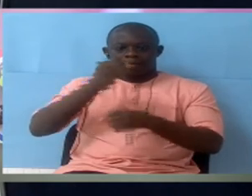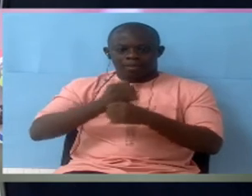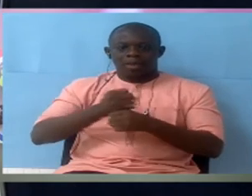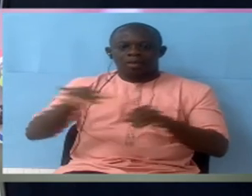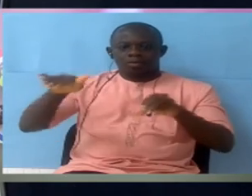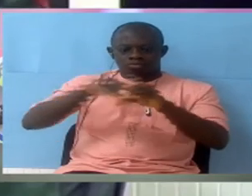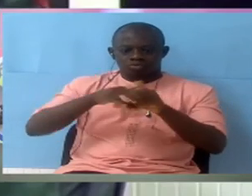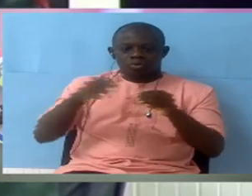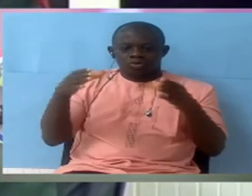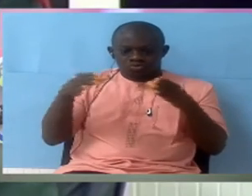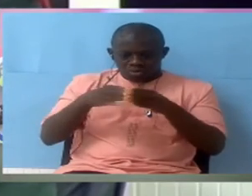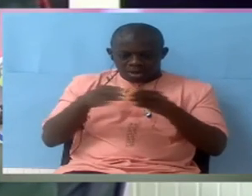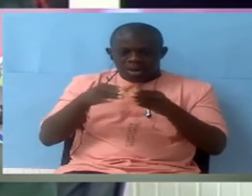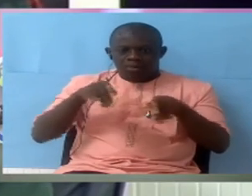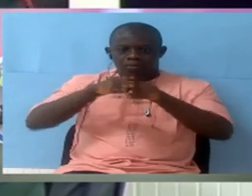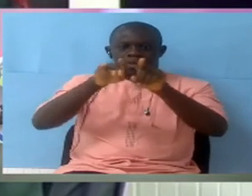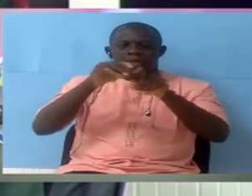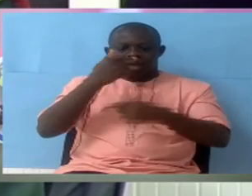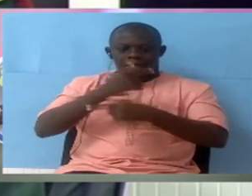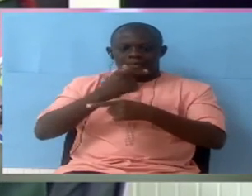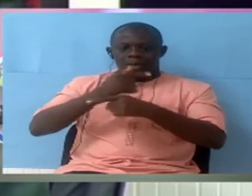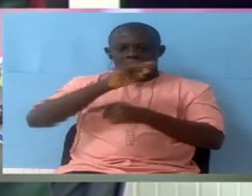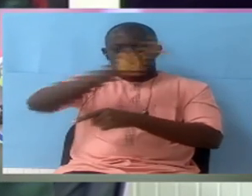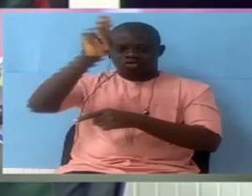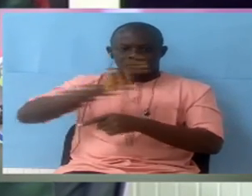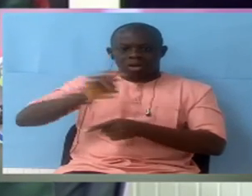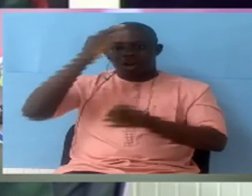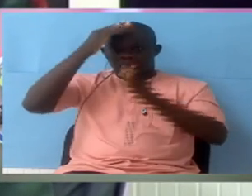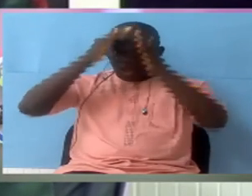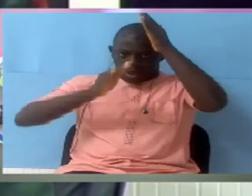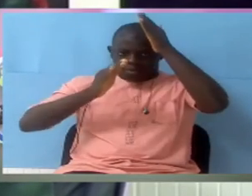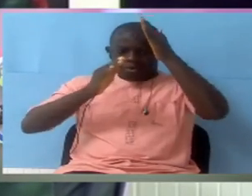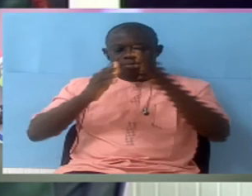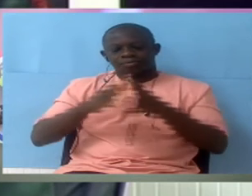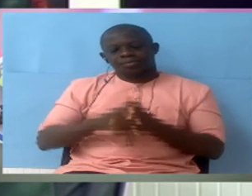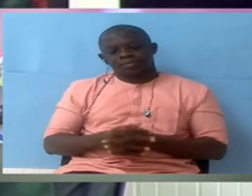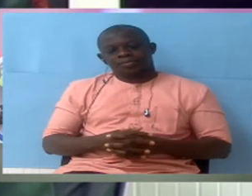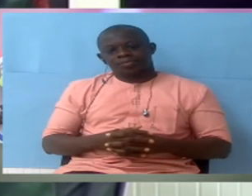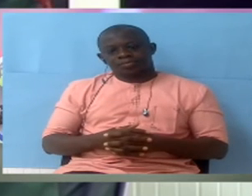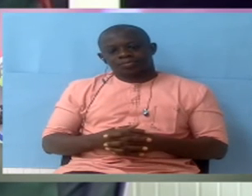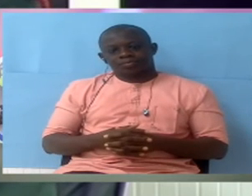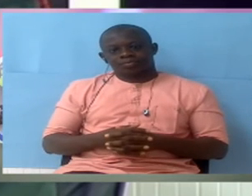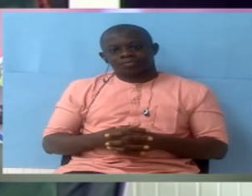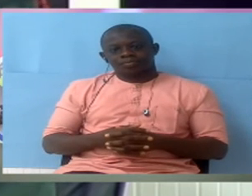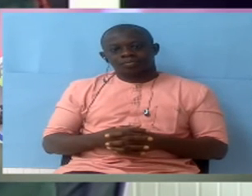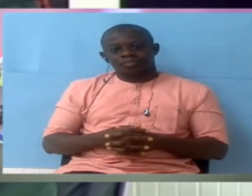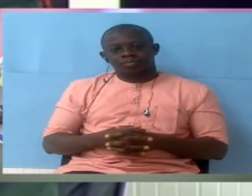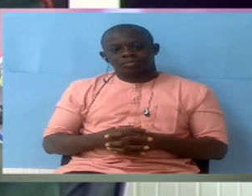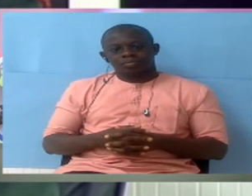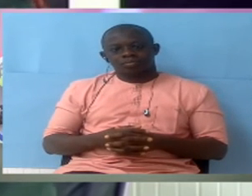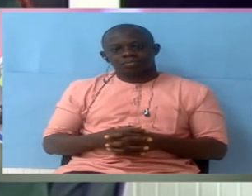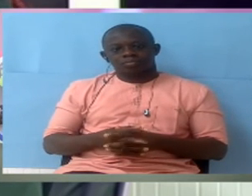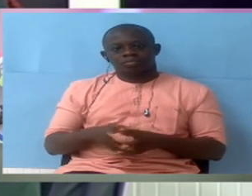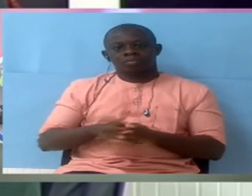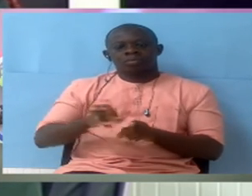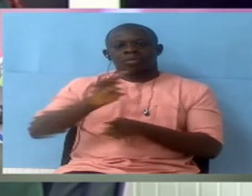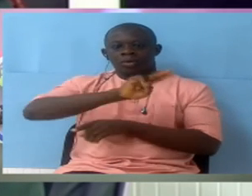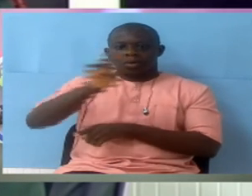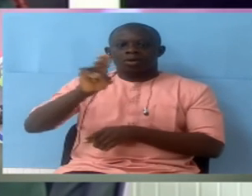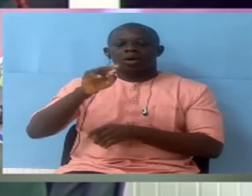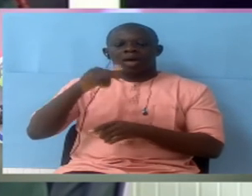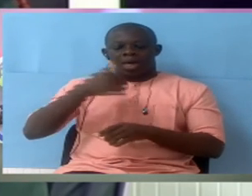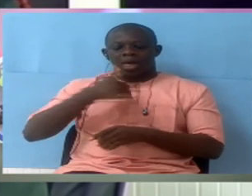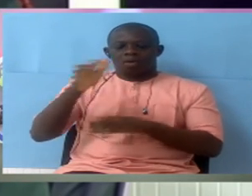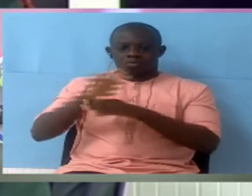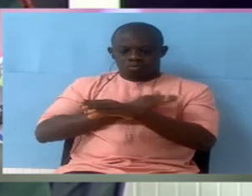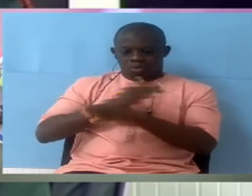ñi nga xamné ñu ngi won gendarmerie biñ fa jëlé ñéena bolé len ak Gambia National Army ndax waxtu bobu la. No, I was